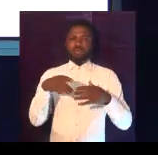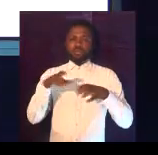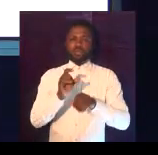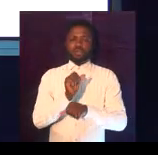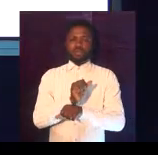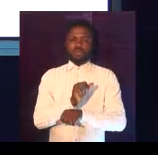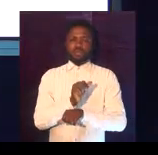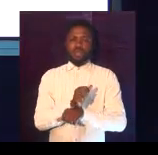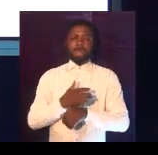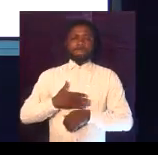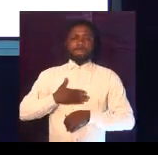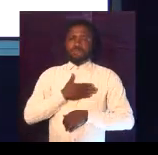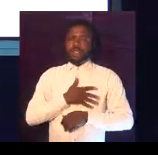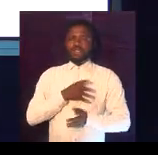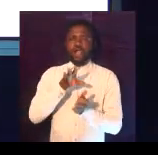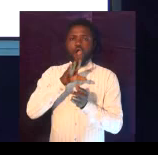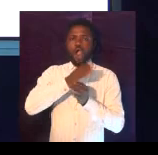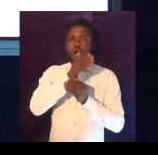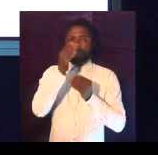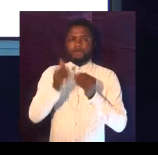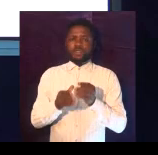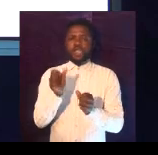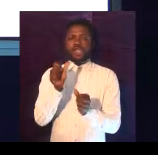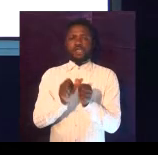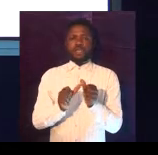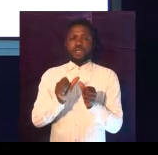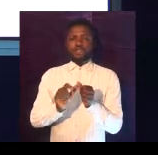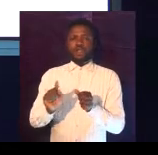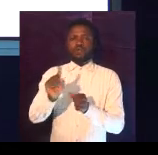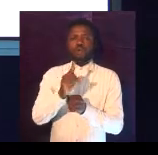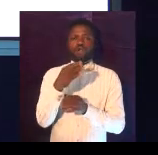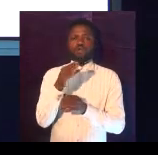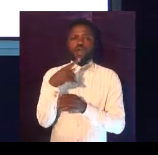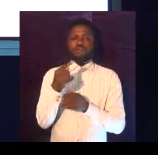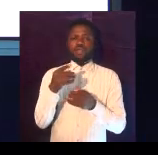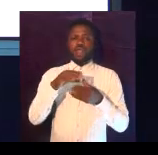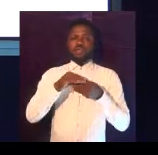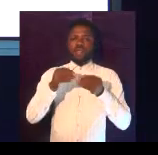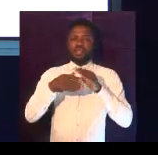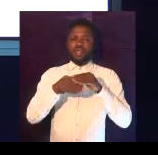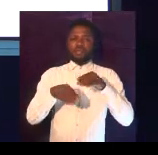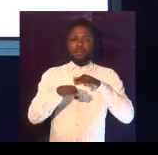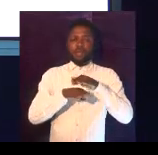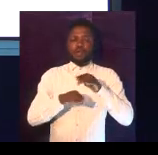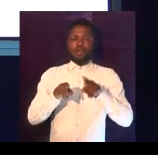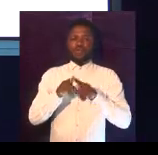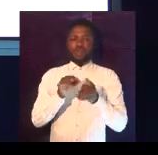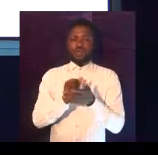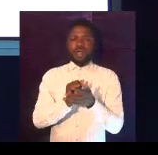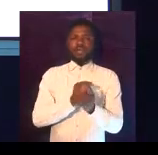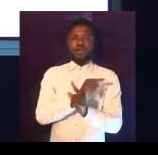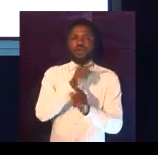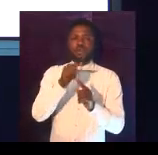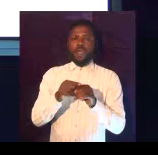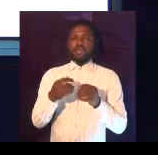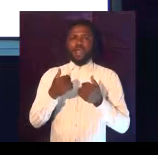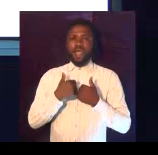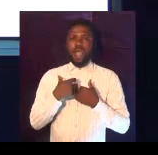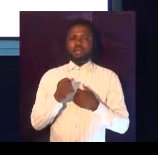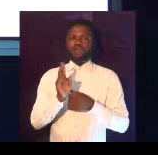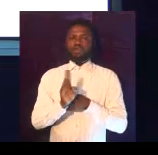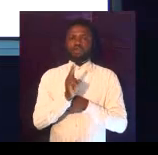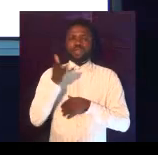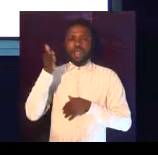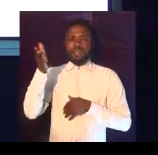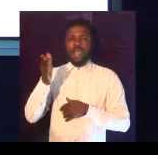activity time. Please complete each one of the sentences below so that when, as